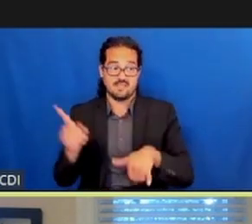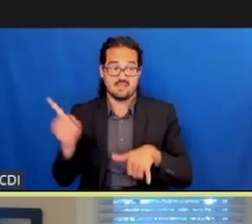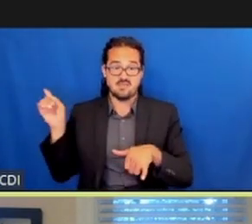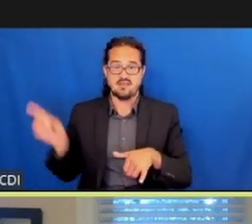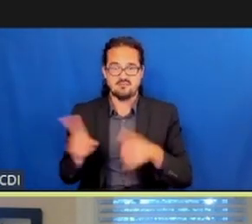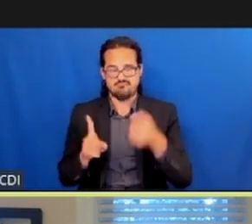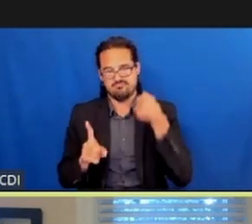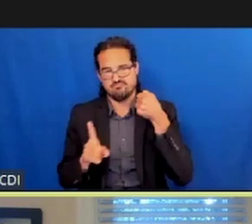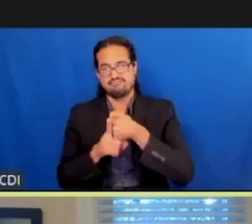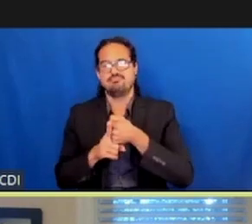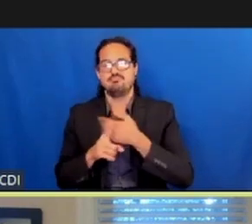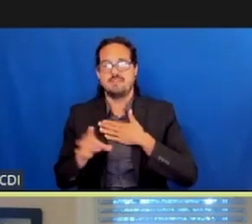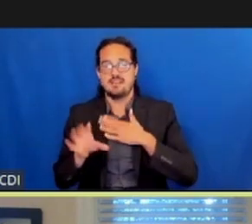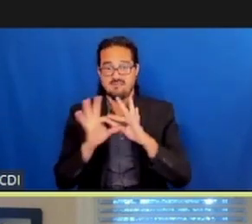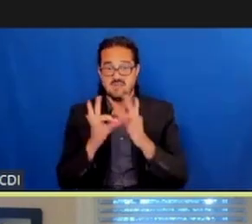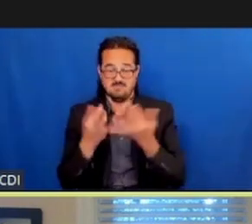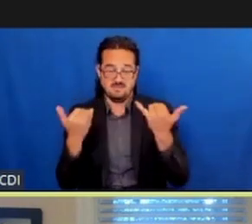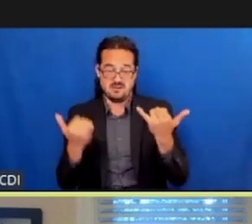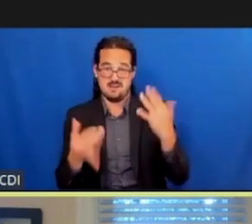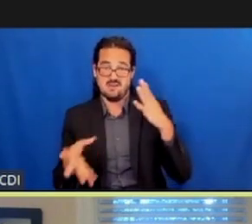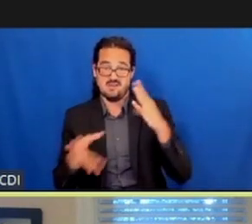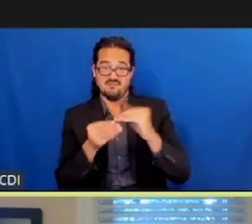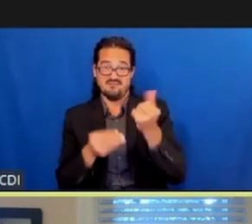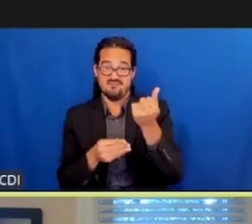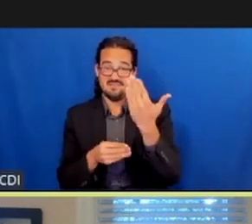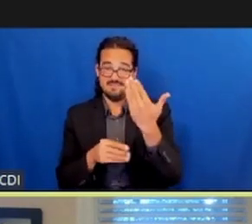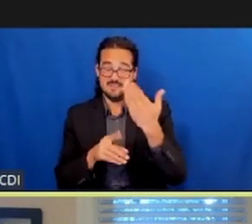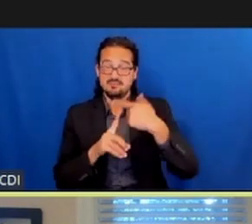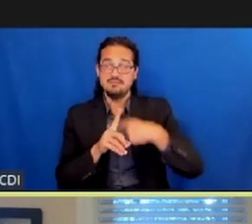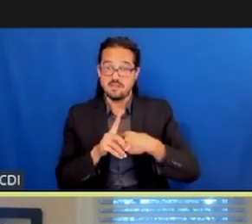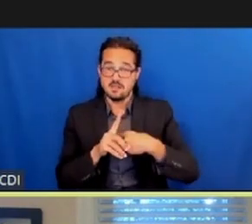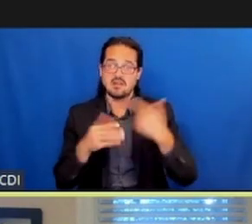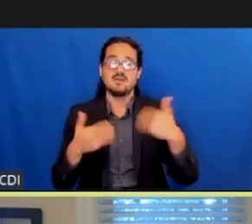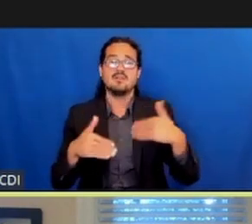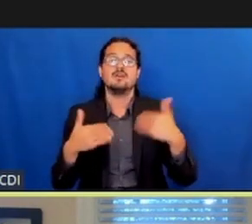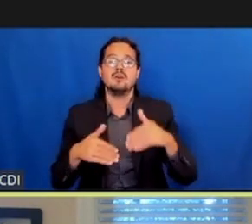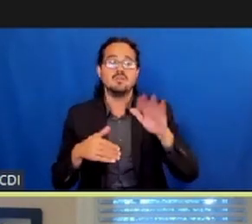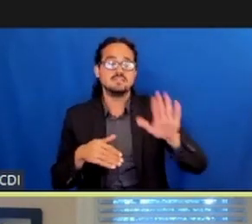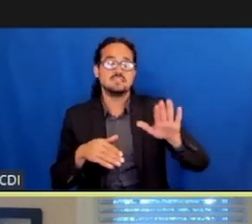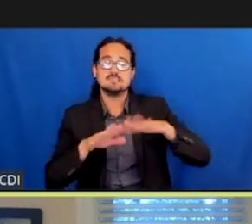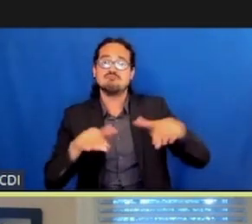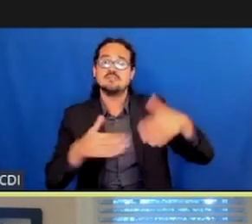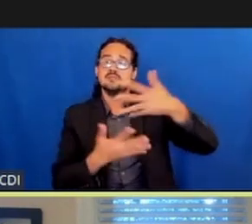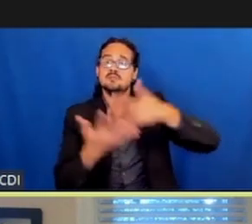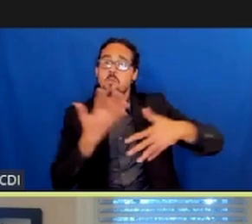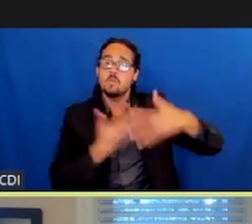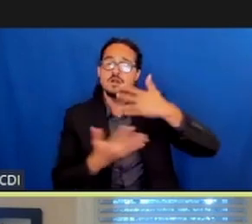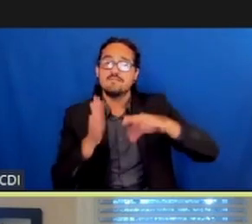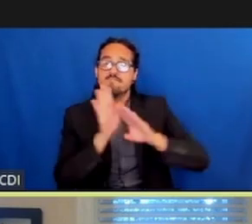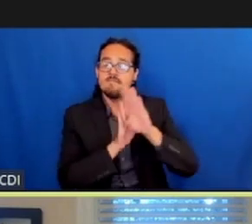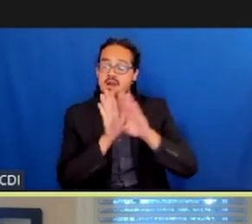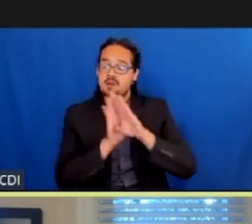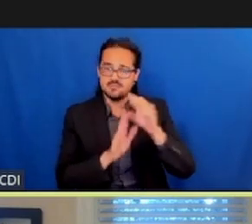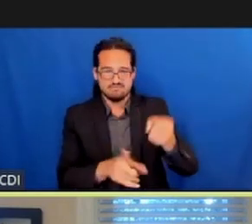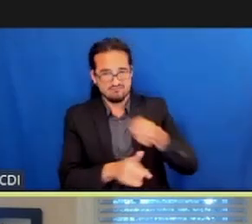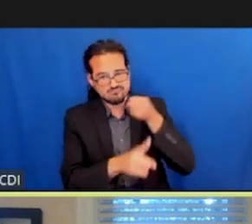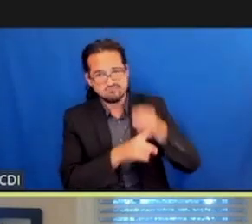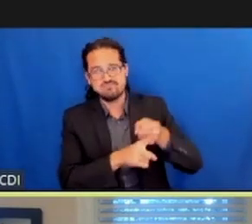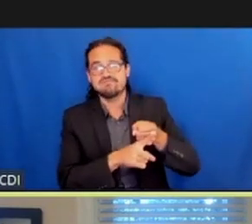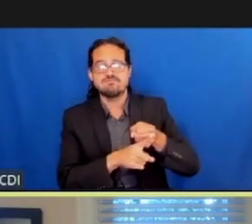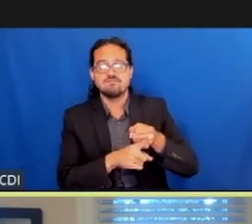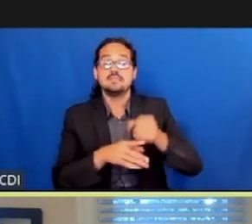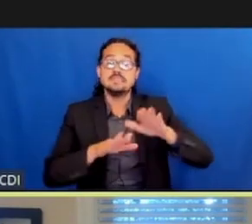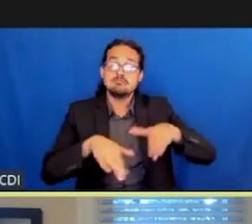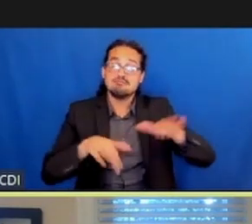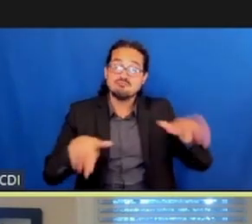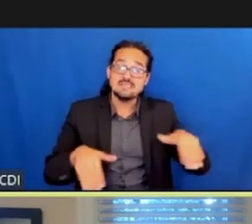time in a child's social development. And a lot of children and adolescents in our community really struggled with higher levels of stress, worry, and